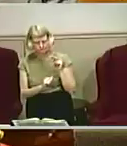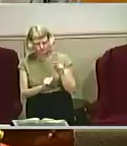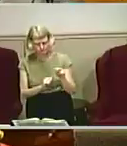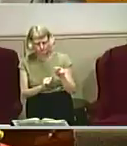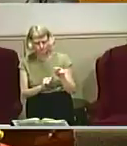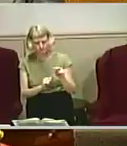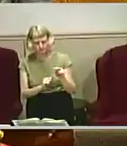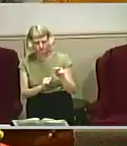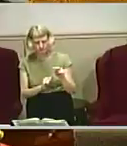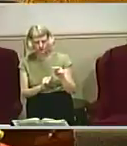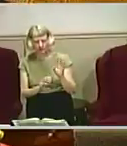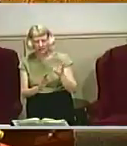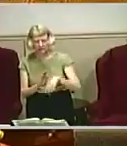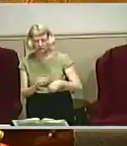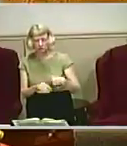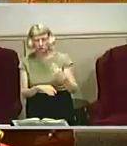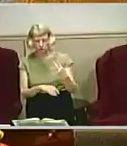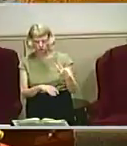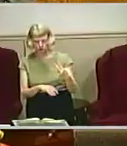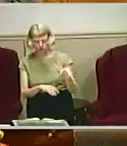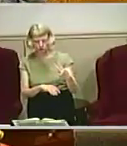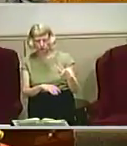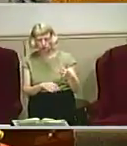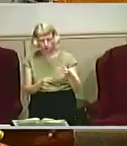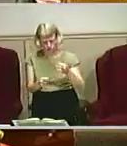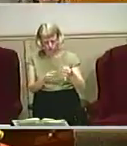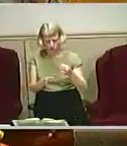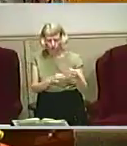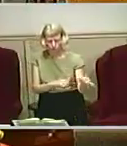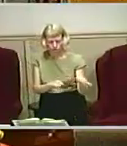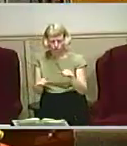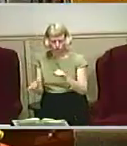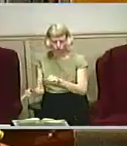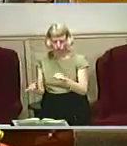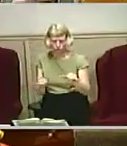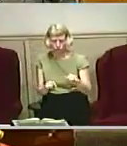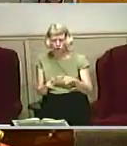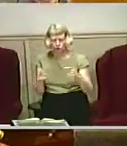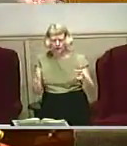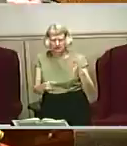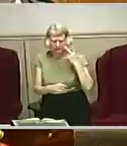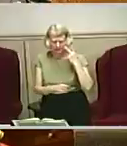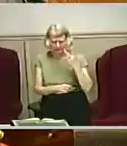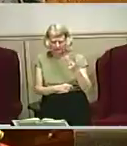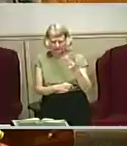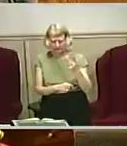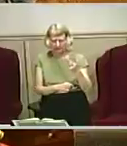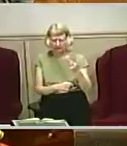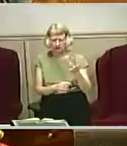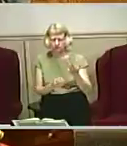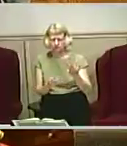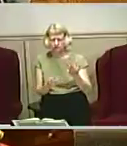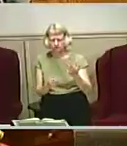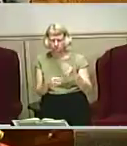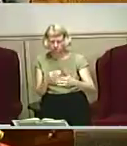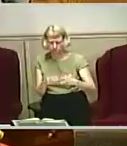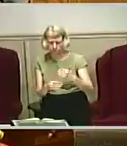actually Proverbs chapter 2 talks about that as well. And so it's just great to see how it comes down,